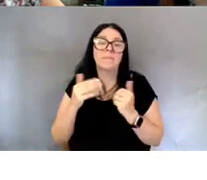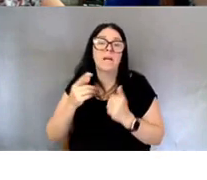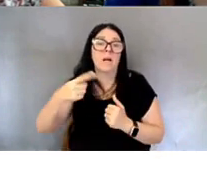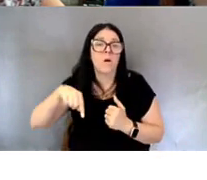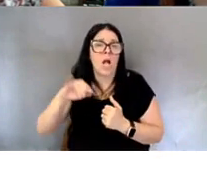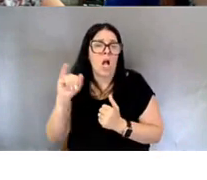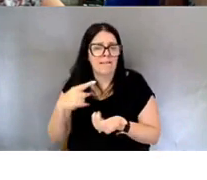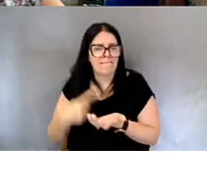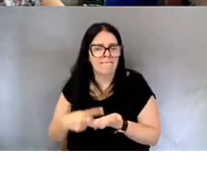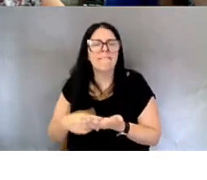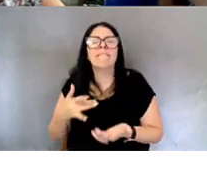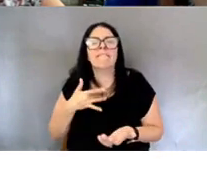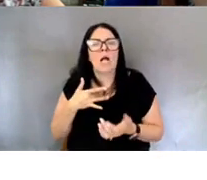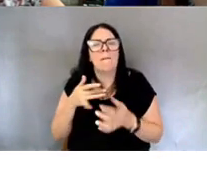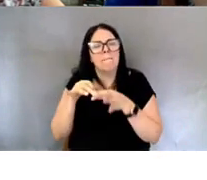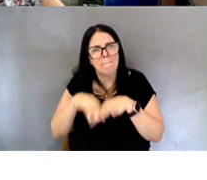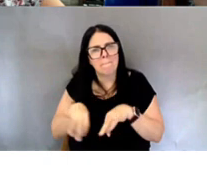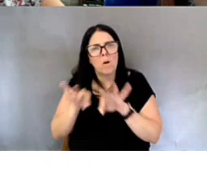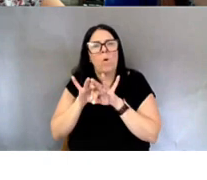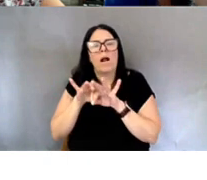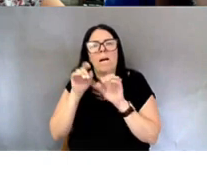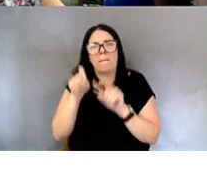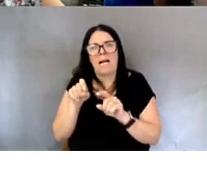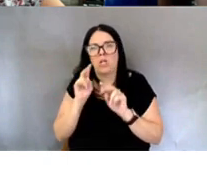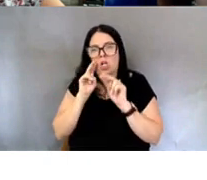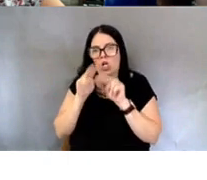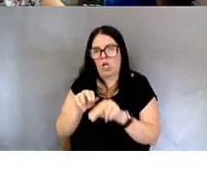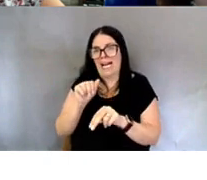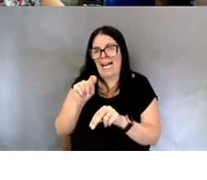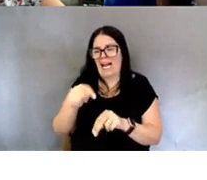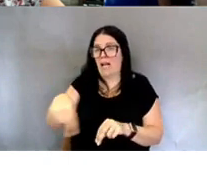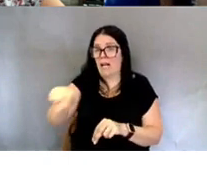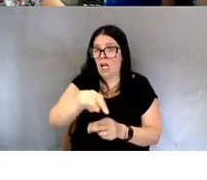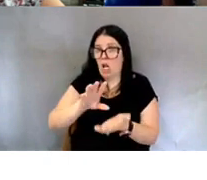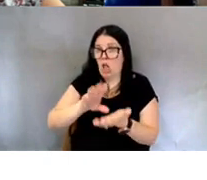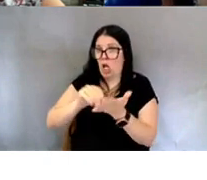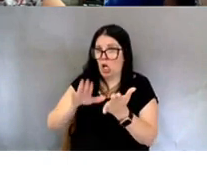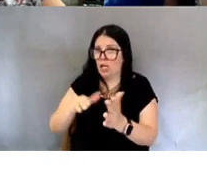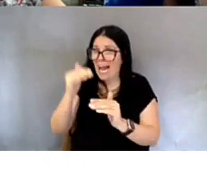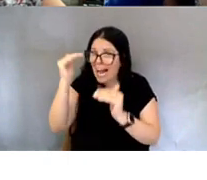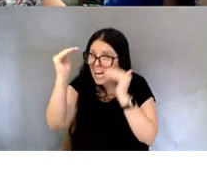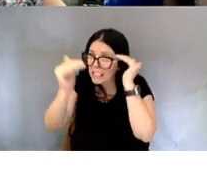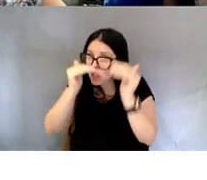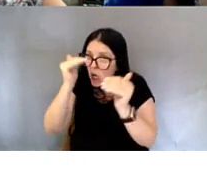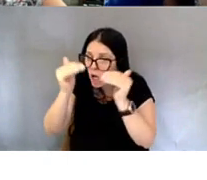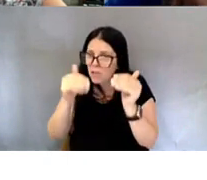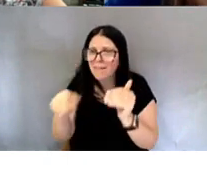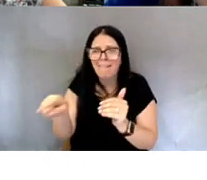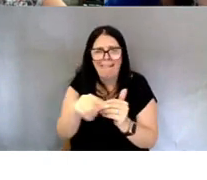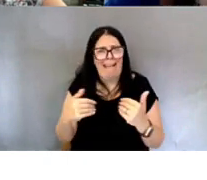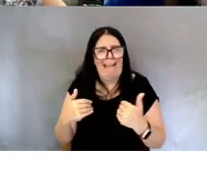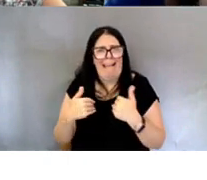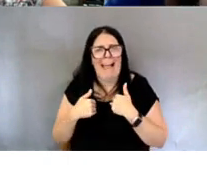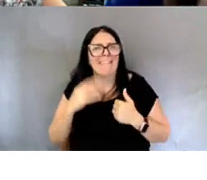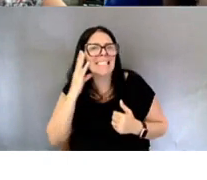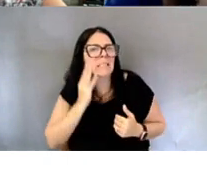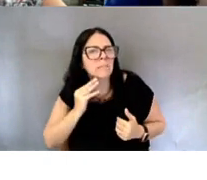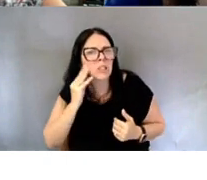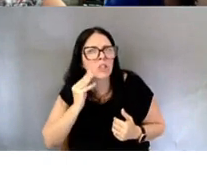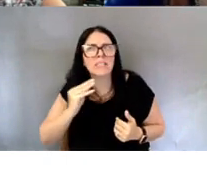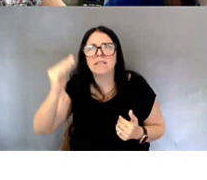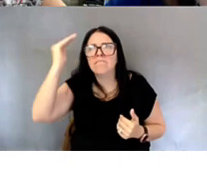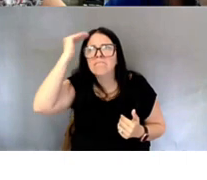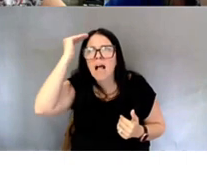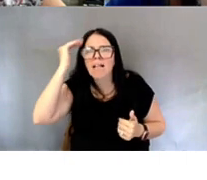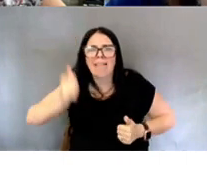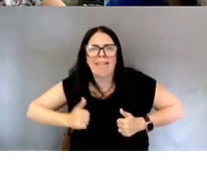for to view our adult learners who come with experience, complex lives where